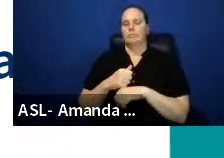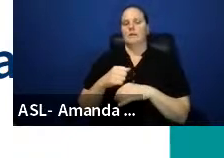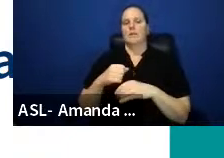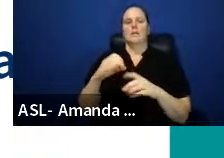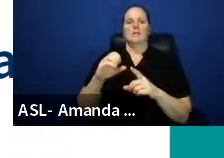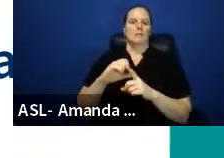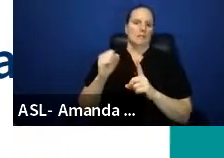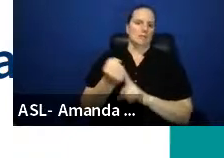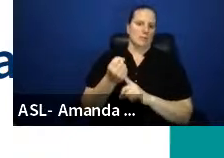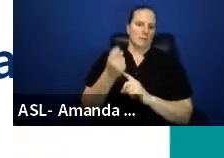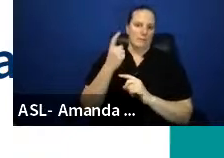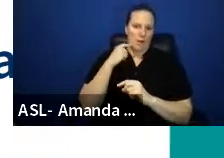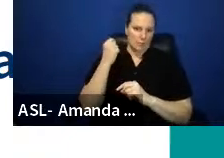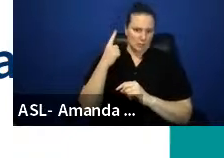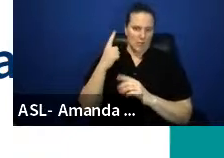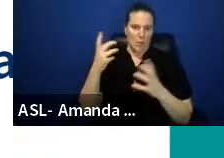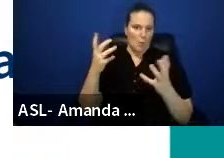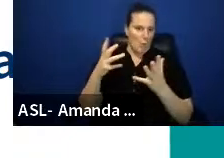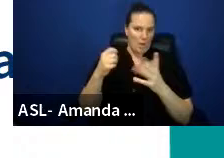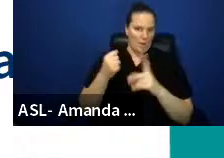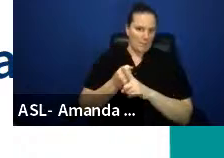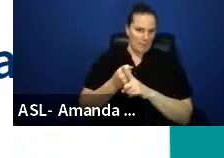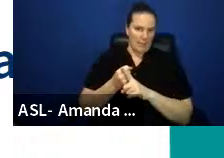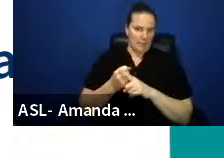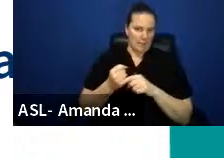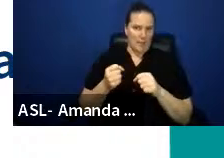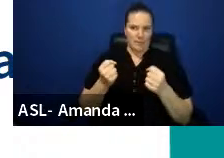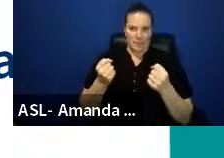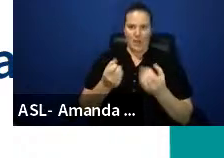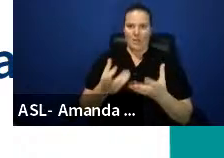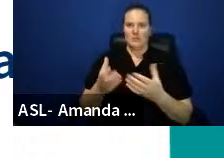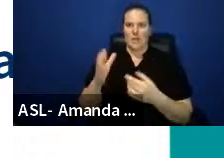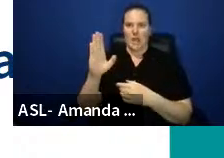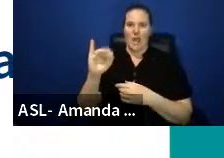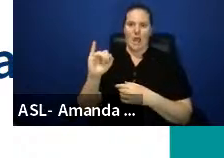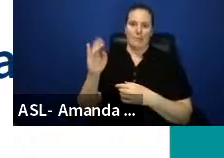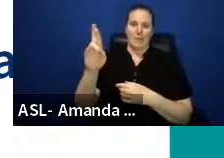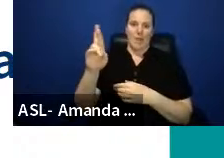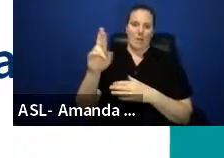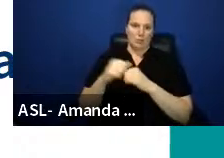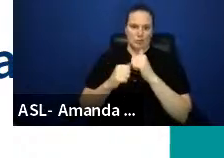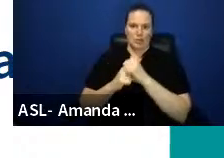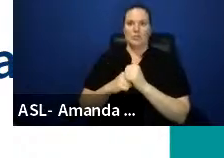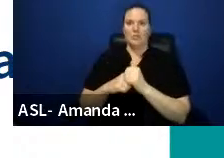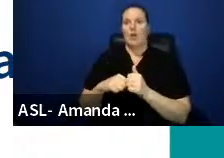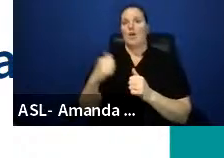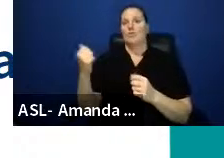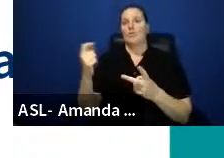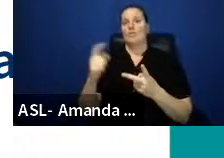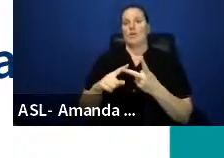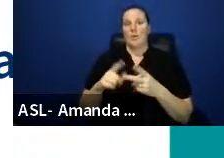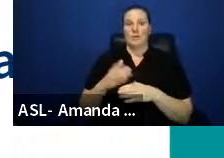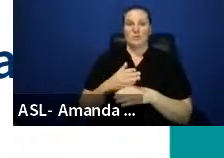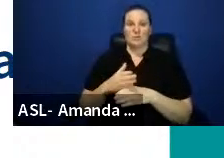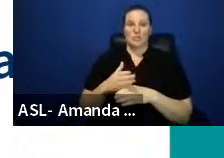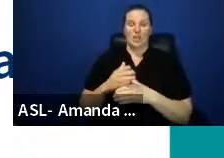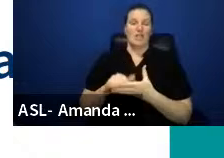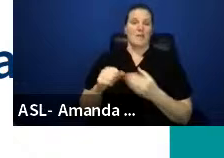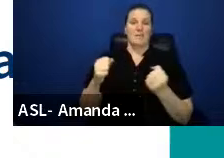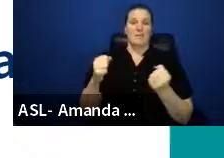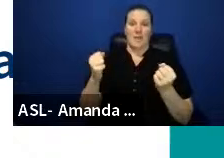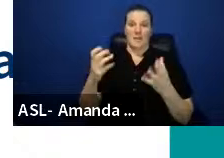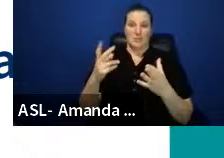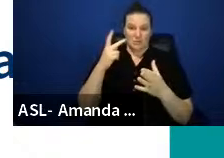for understanding what impacts may be caused by IBR construction. And another note I just want to share here is that many of the ones